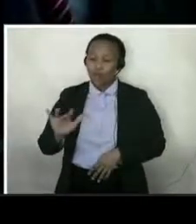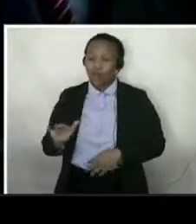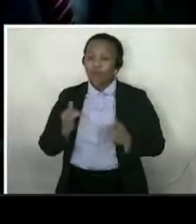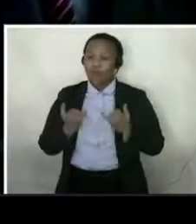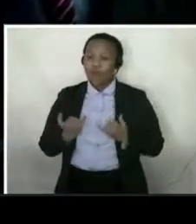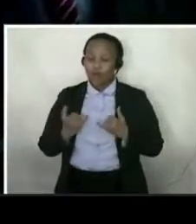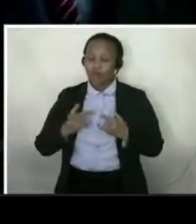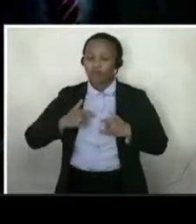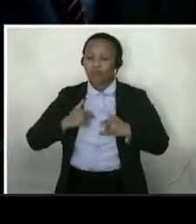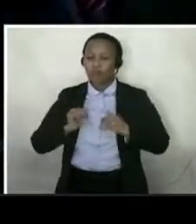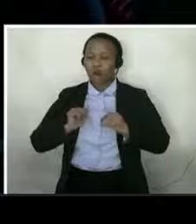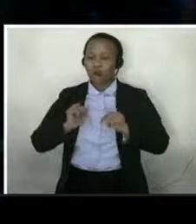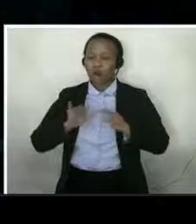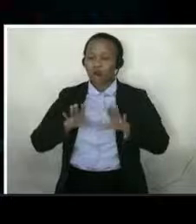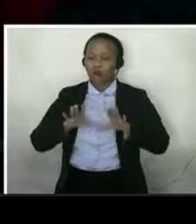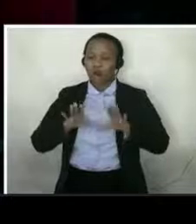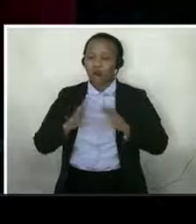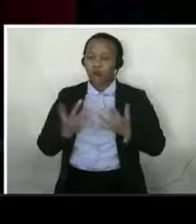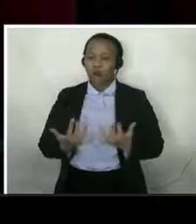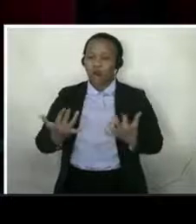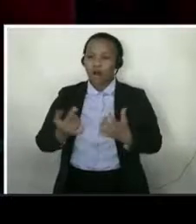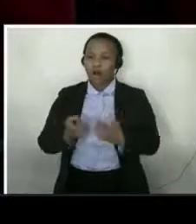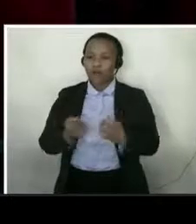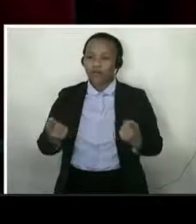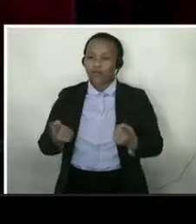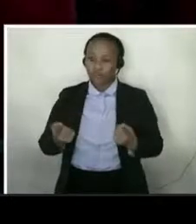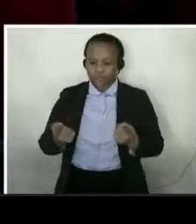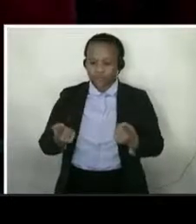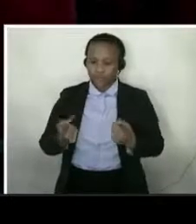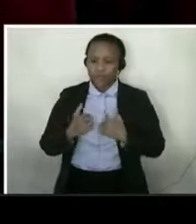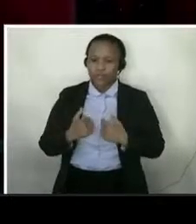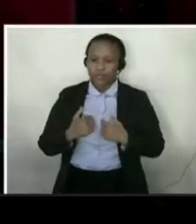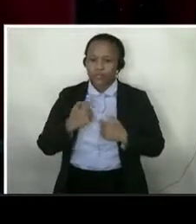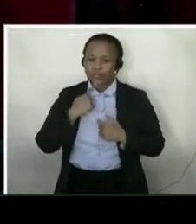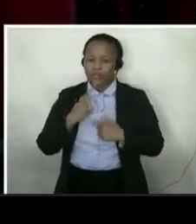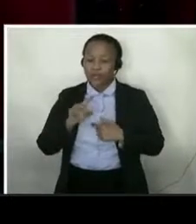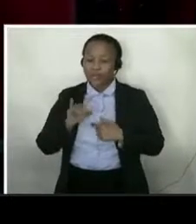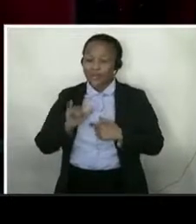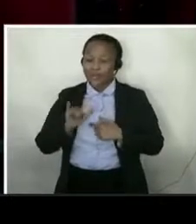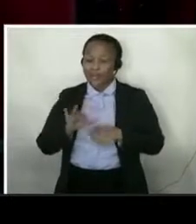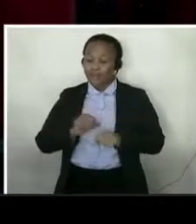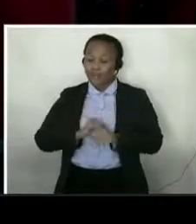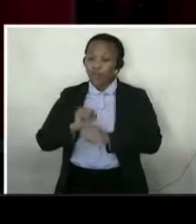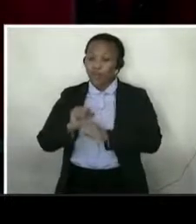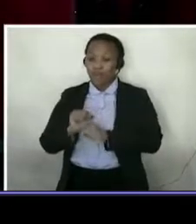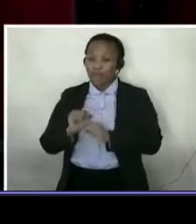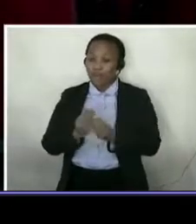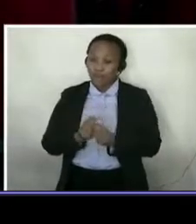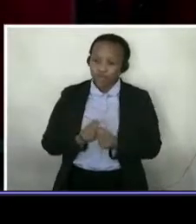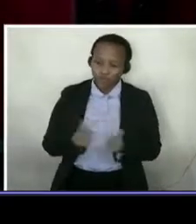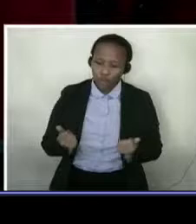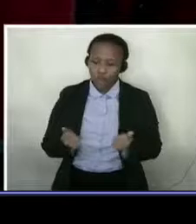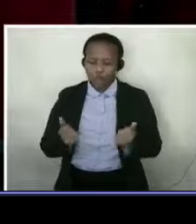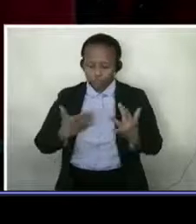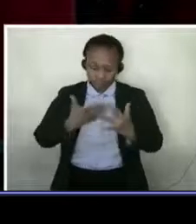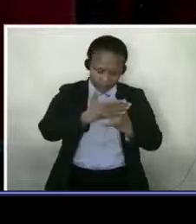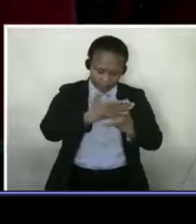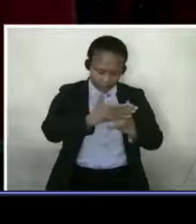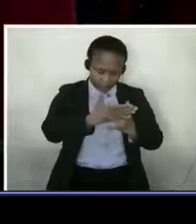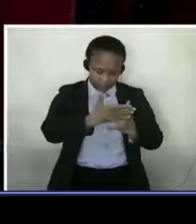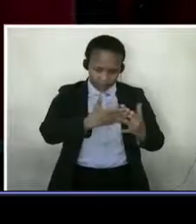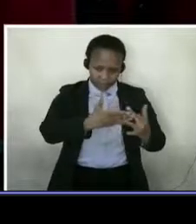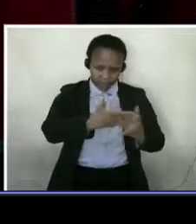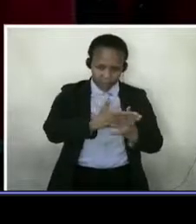honorable house with a moral hazard if we do not resolve on stringent, timeous consequence management.